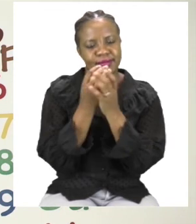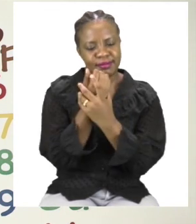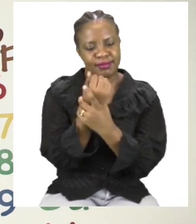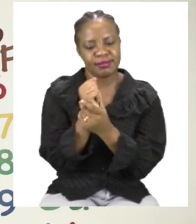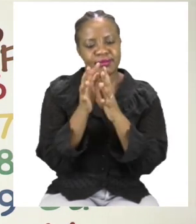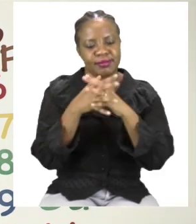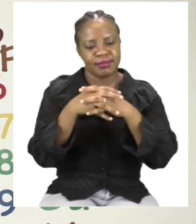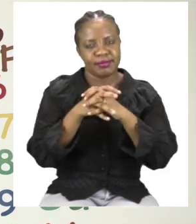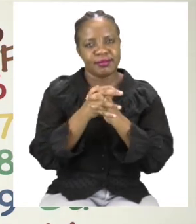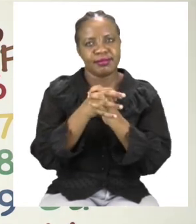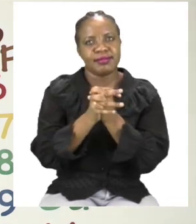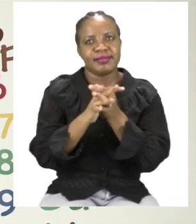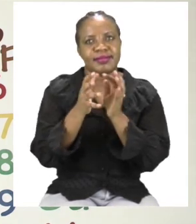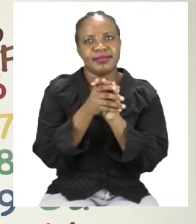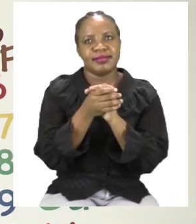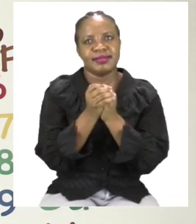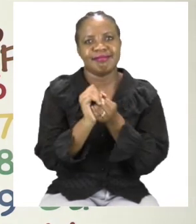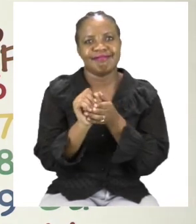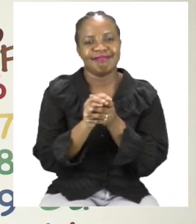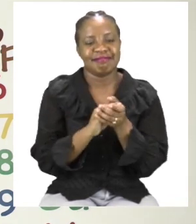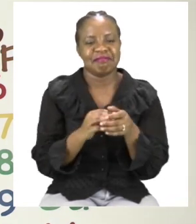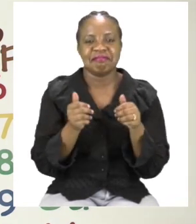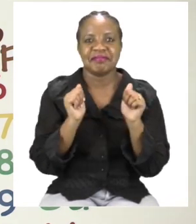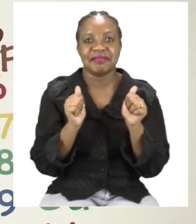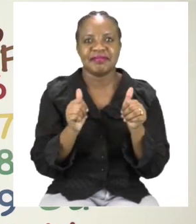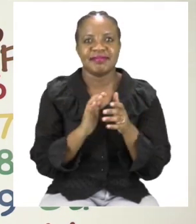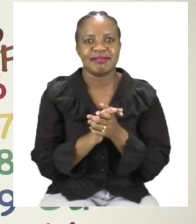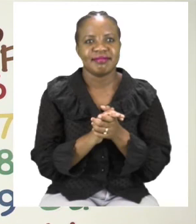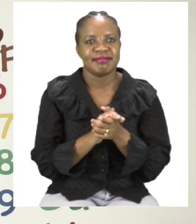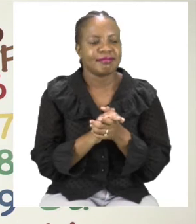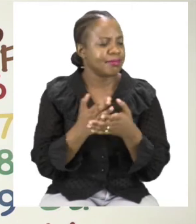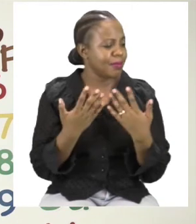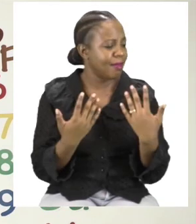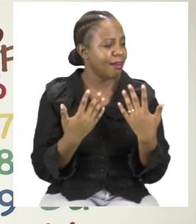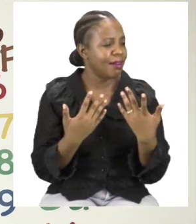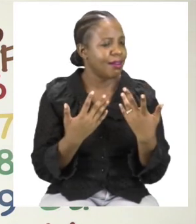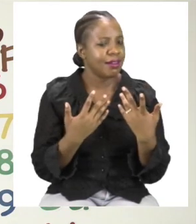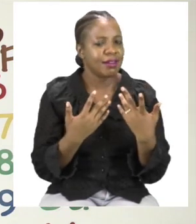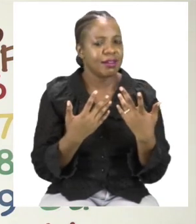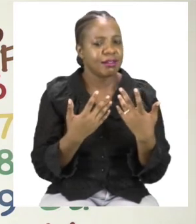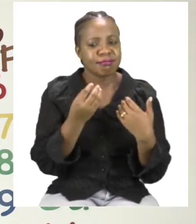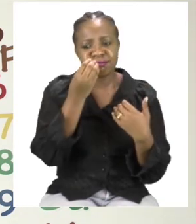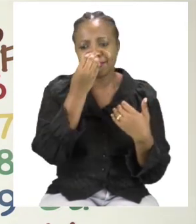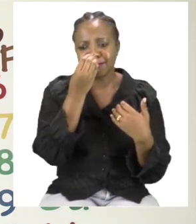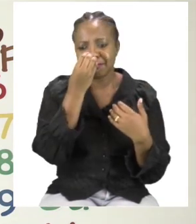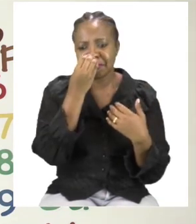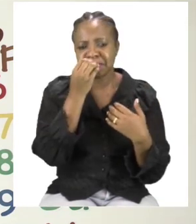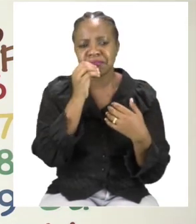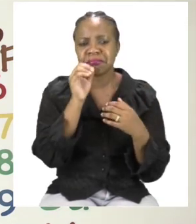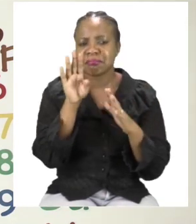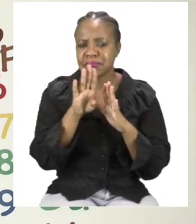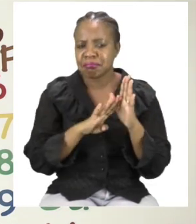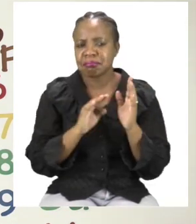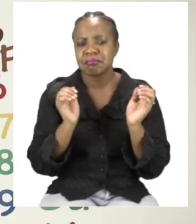in between your fingers. Well done! I wonder though, Sashi was supposed to come with me so that we can go and